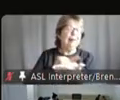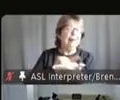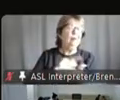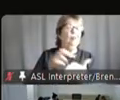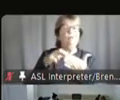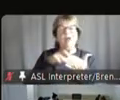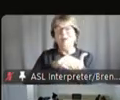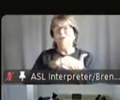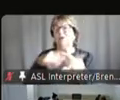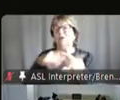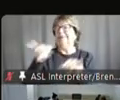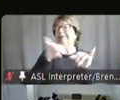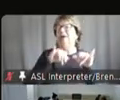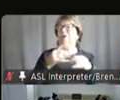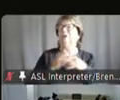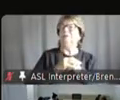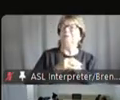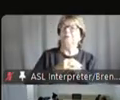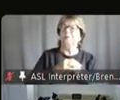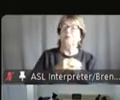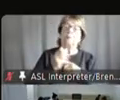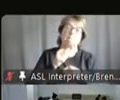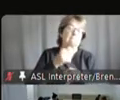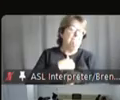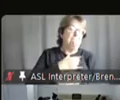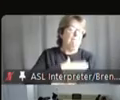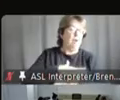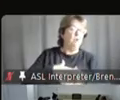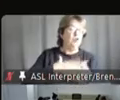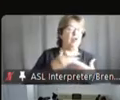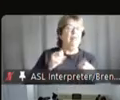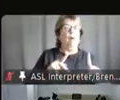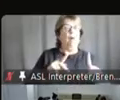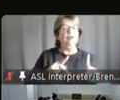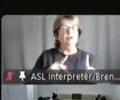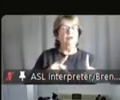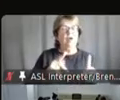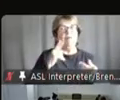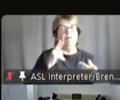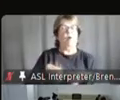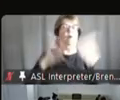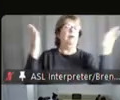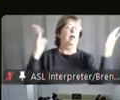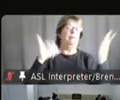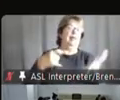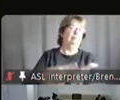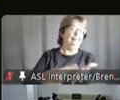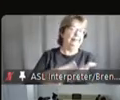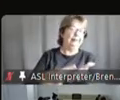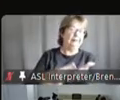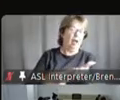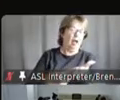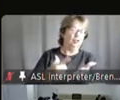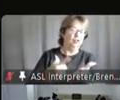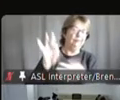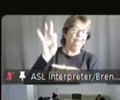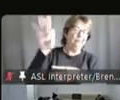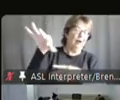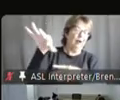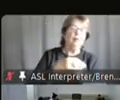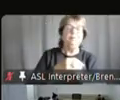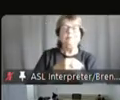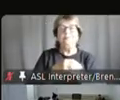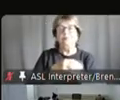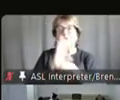So yeah, I appreciate the opportunity just to kind of open that discussion and put it out on the table, and I hope we can continue